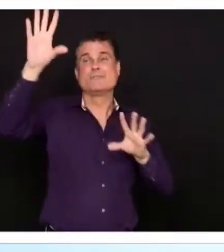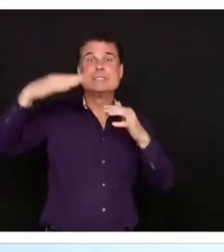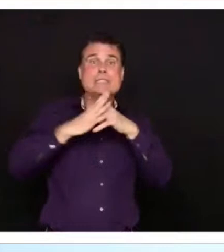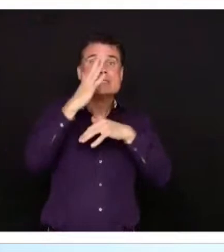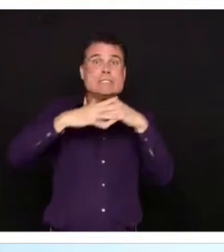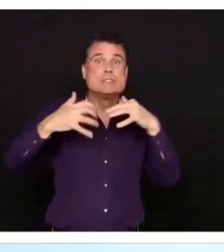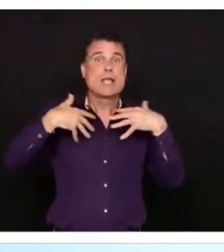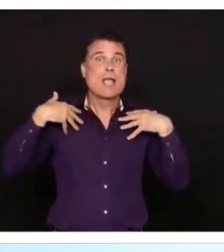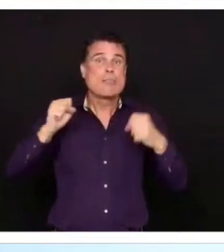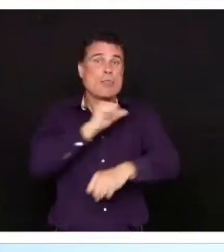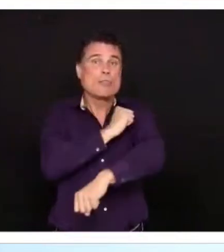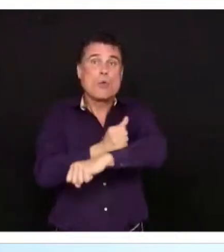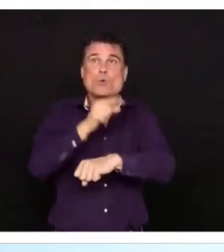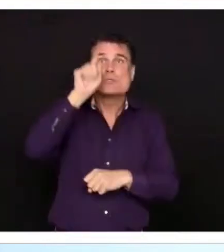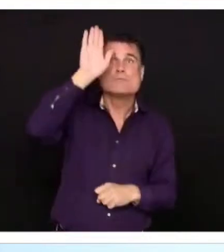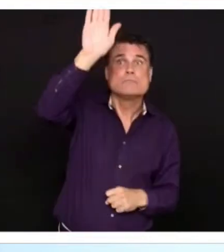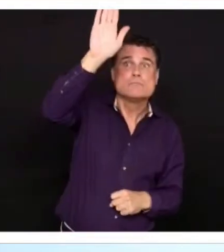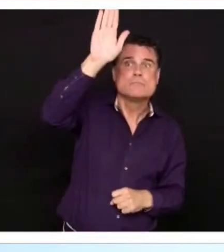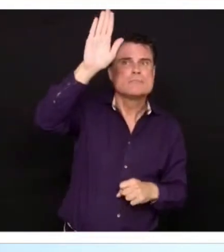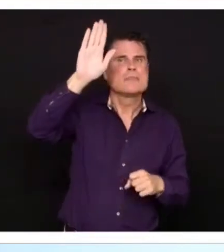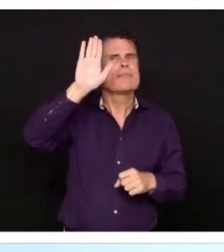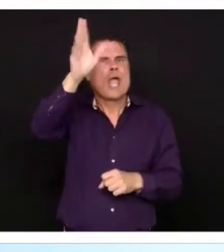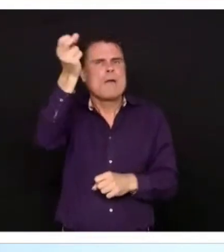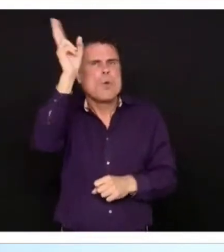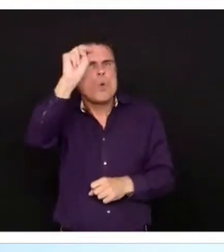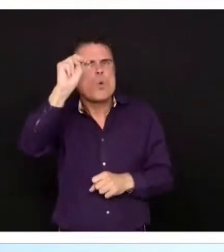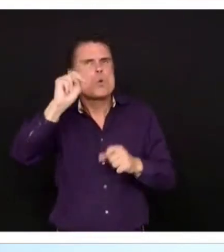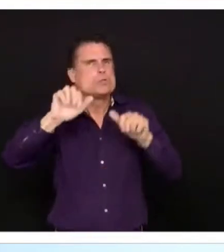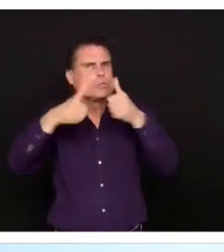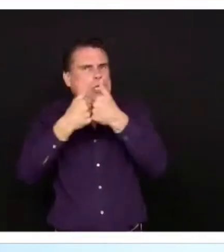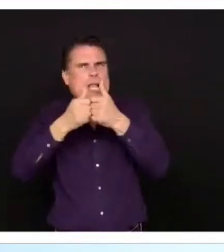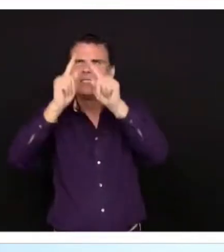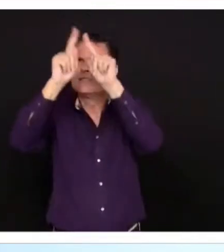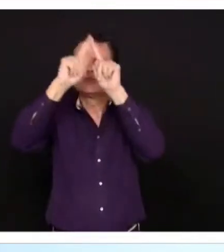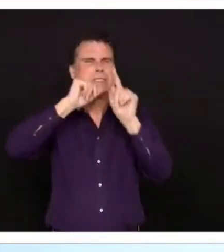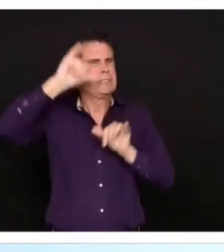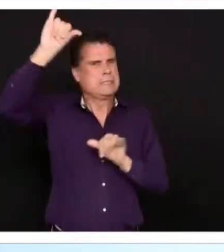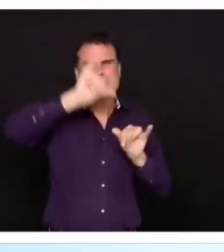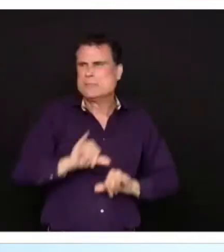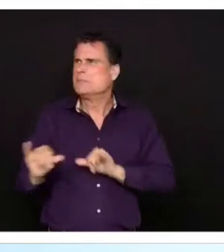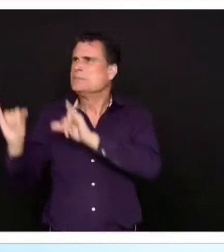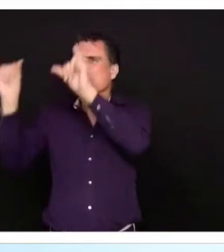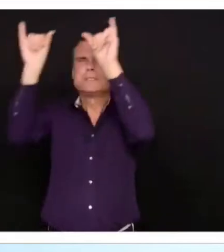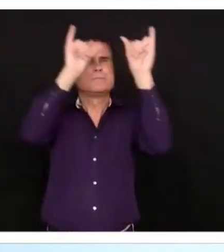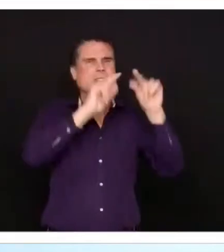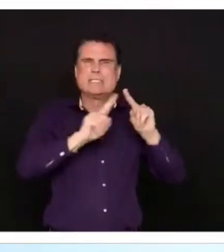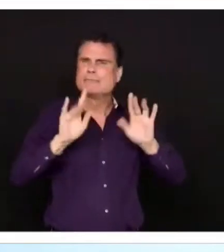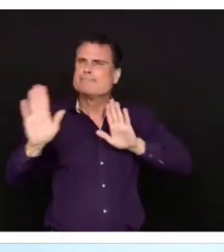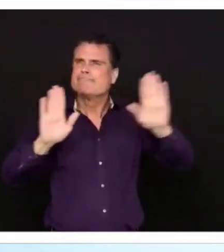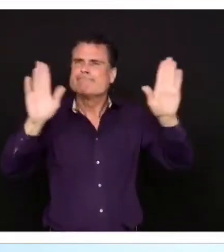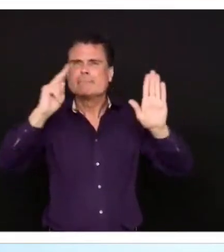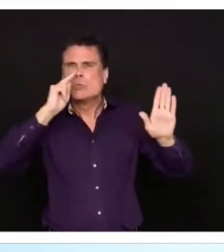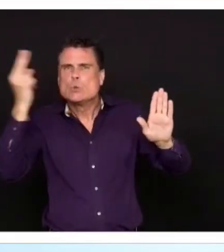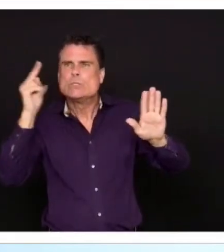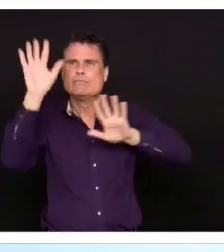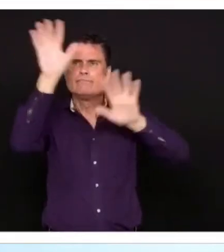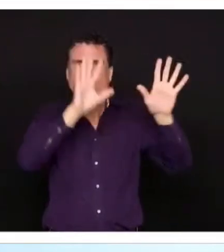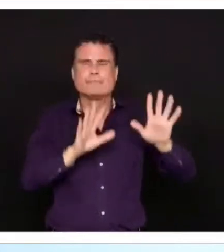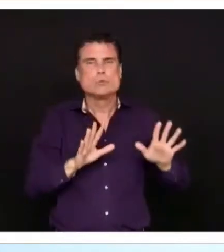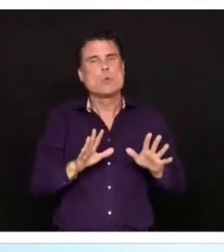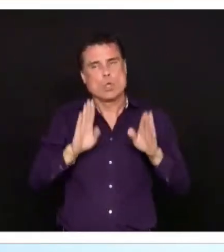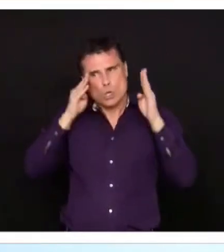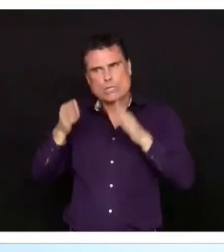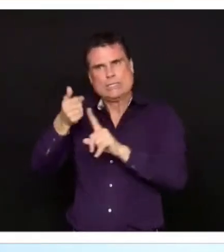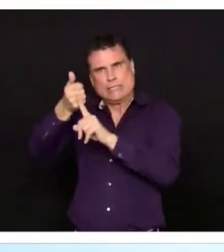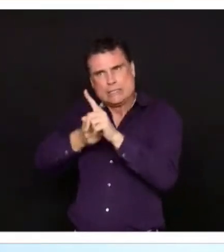same approach. It may be that it's done at a different time, in a different phase in different parts of the province, but the approach